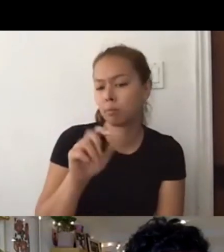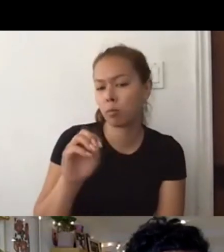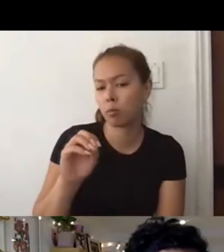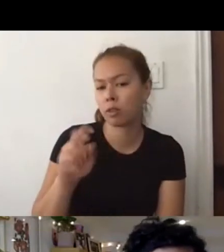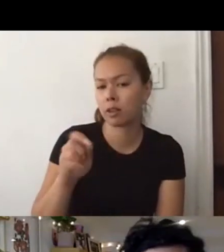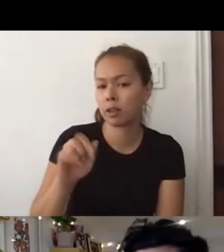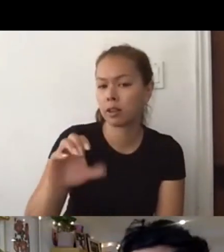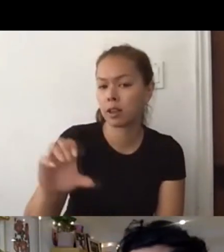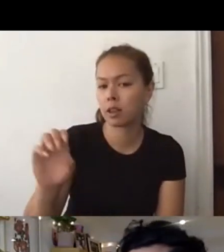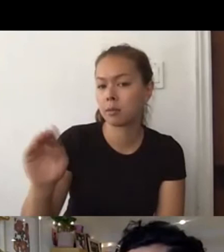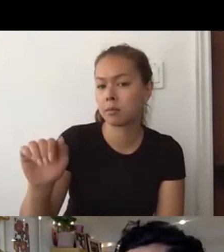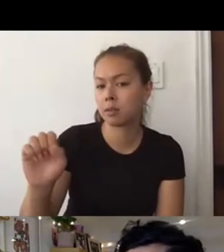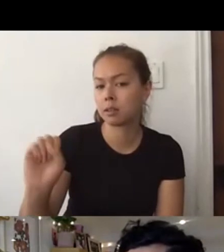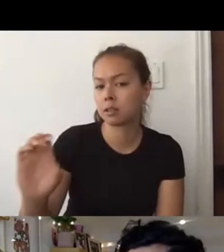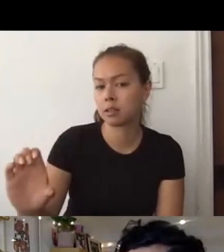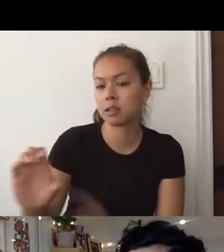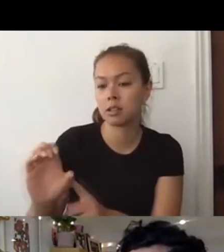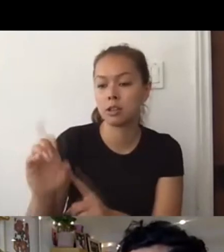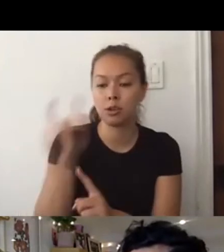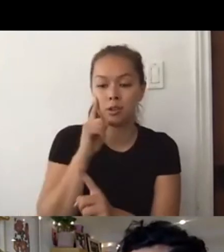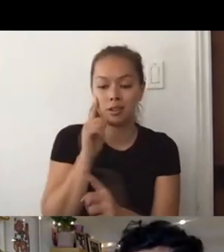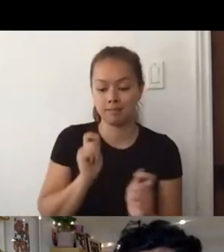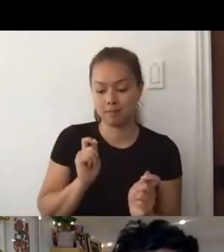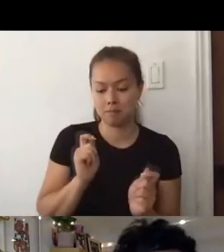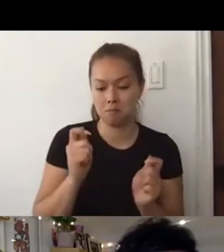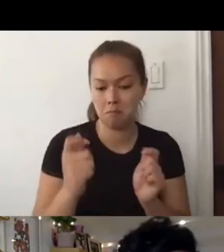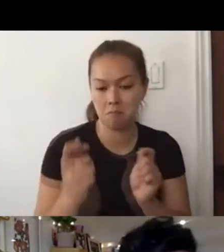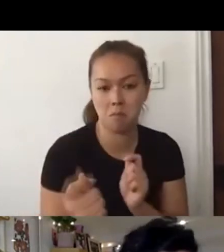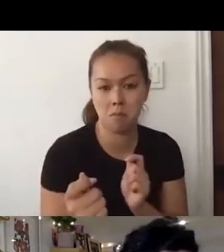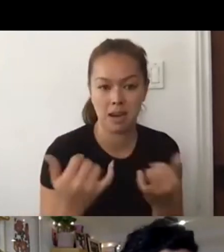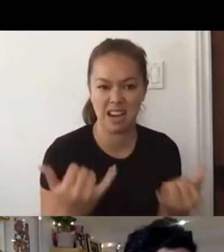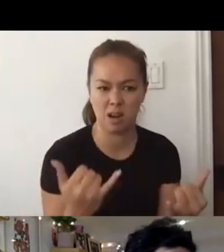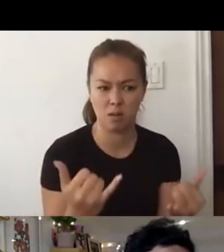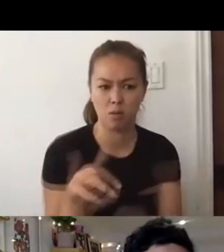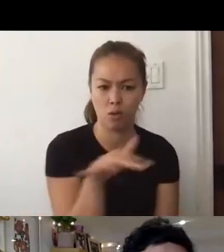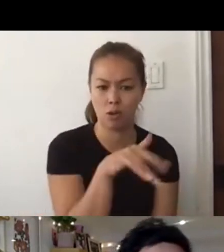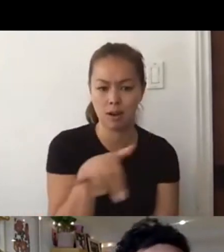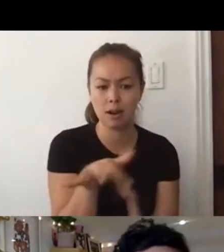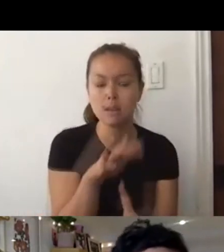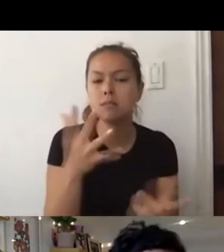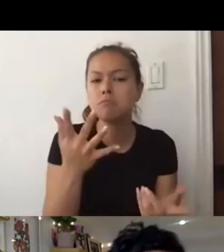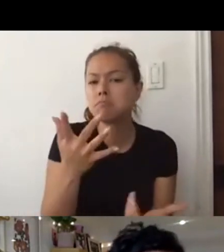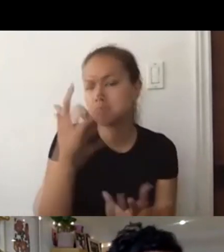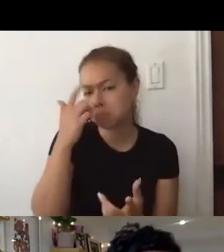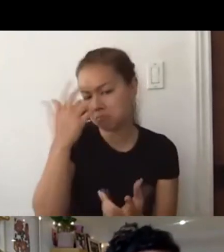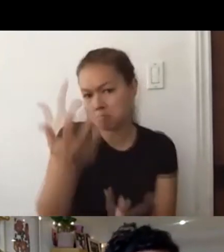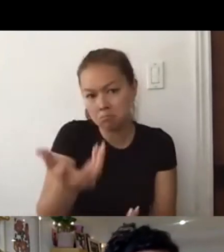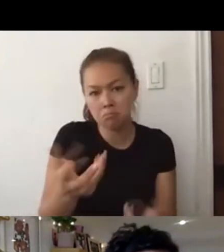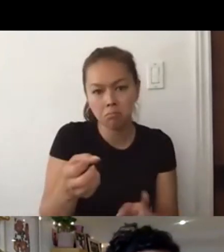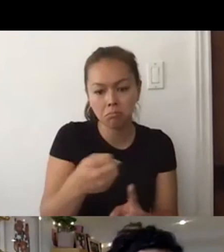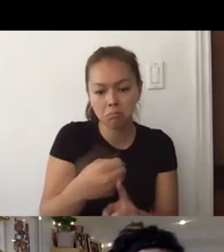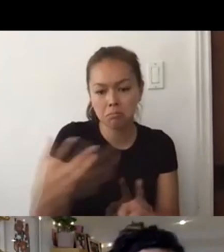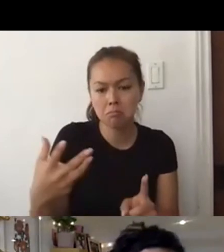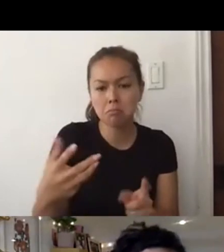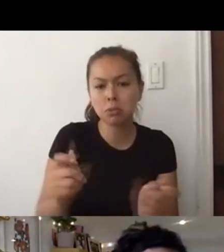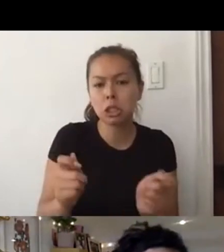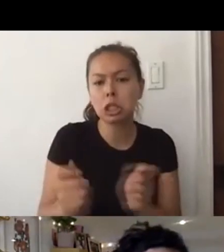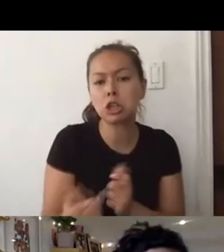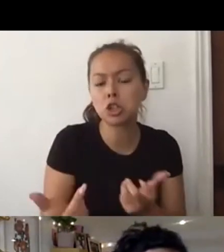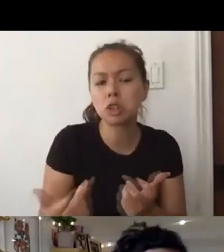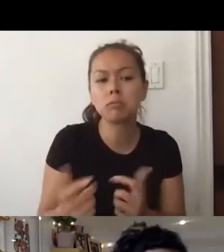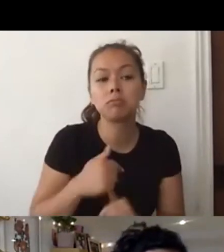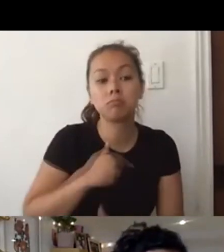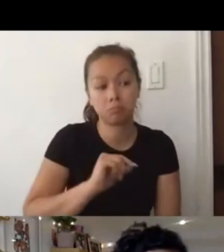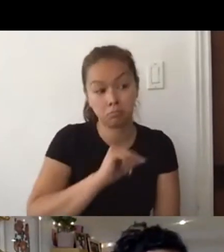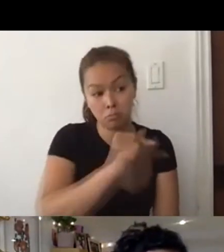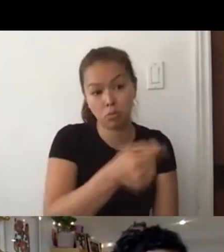has evolved and changed in a modern context? I think that's quite a fascinating question. And I'm gonna turn it over to